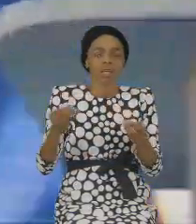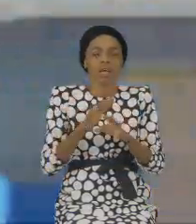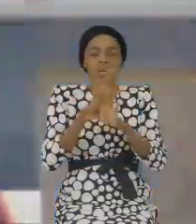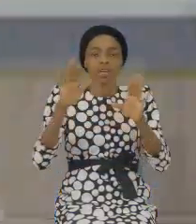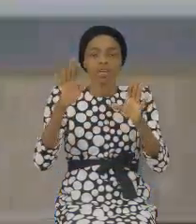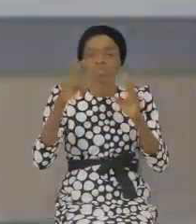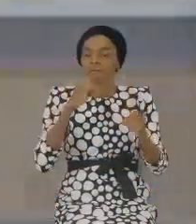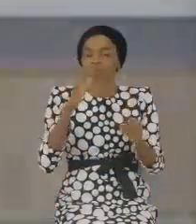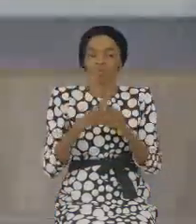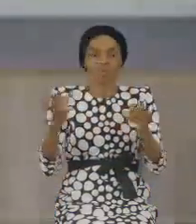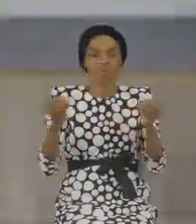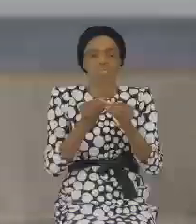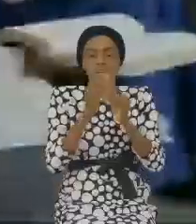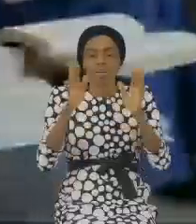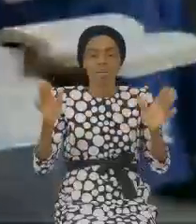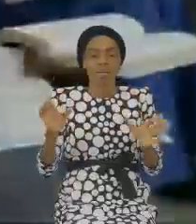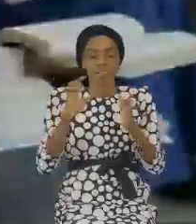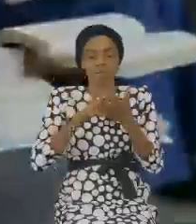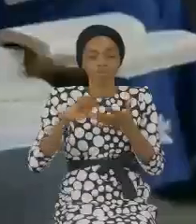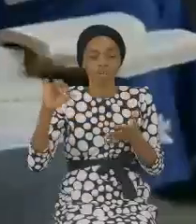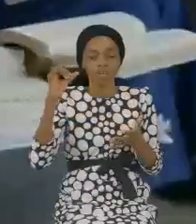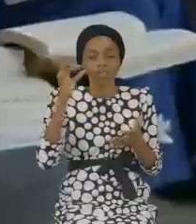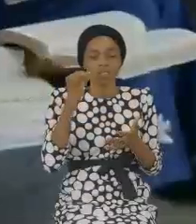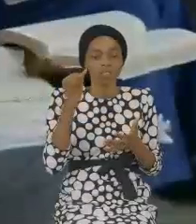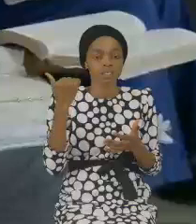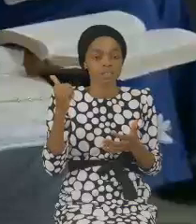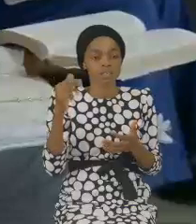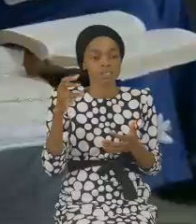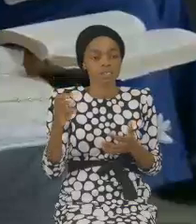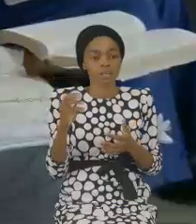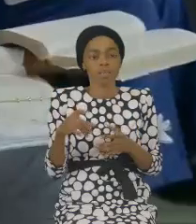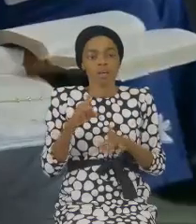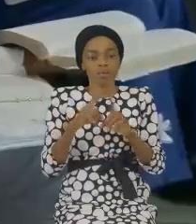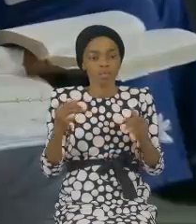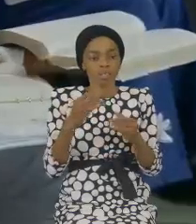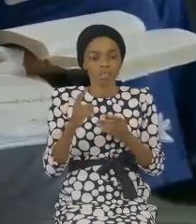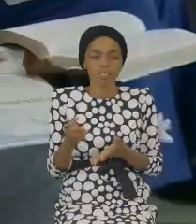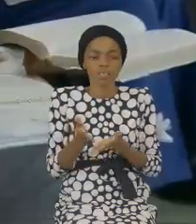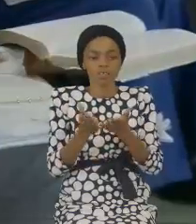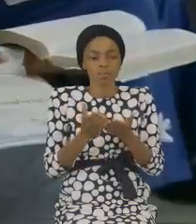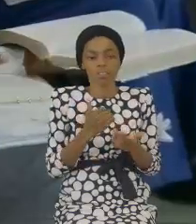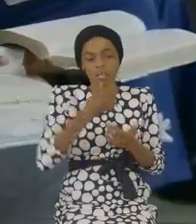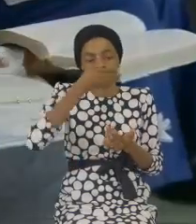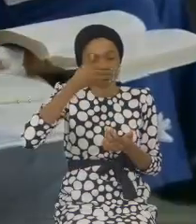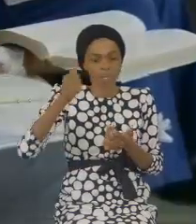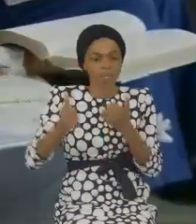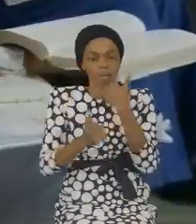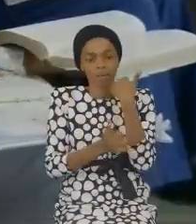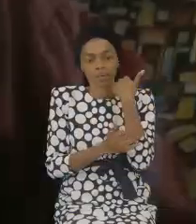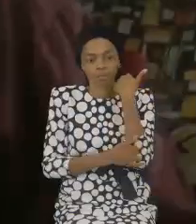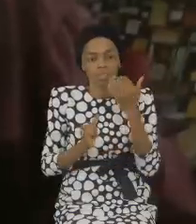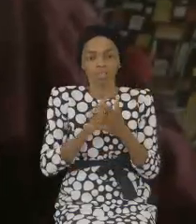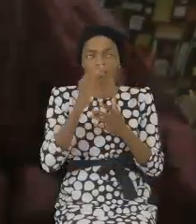verse 16. In verse 16 it says, but now they desire a better country, that is, and